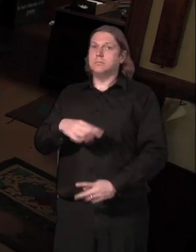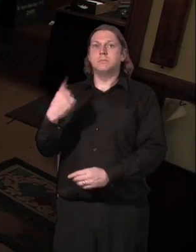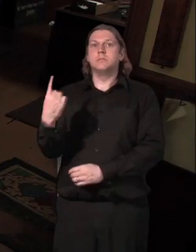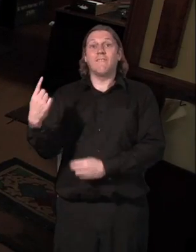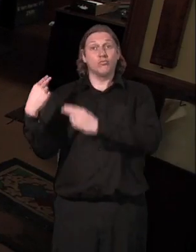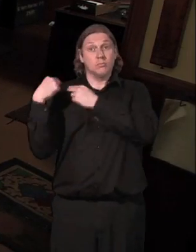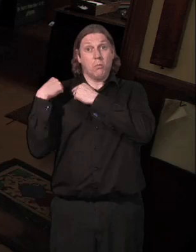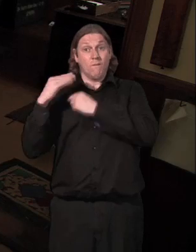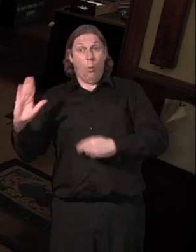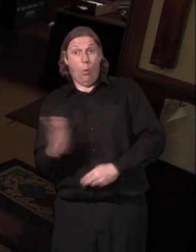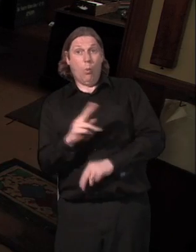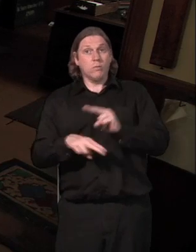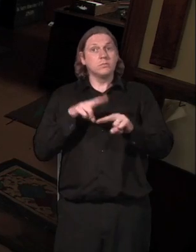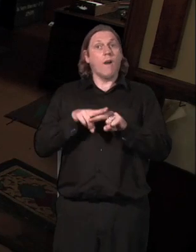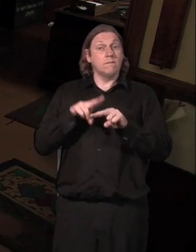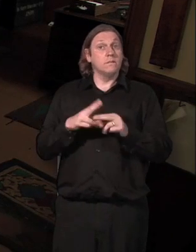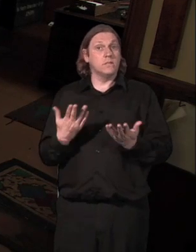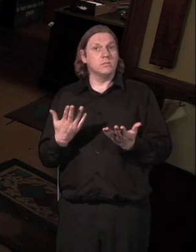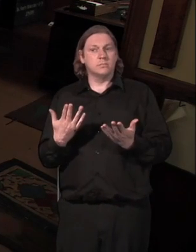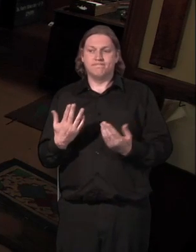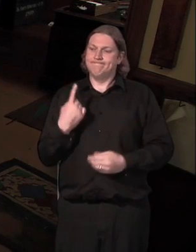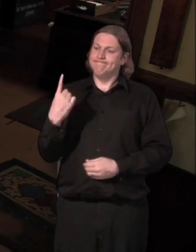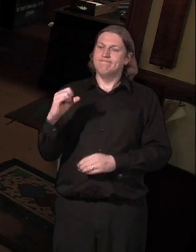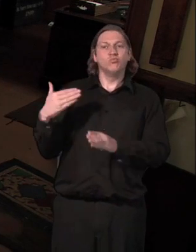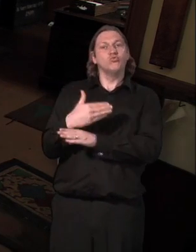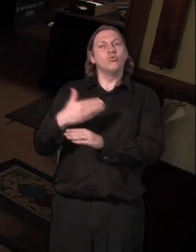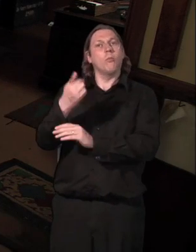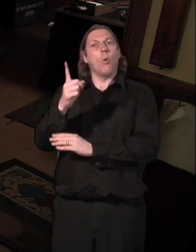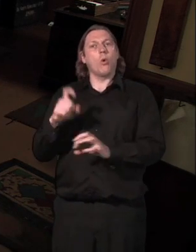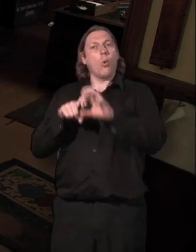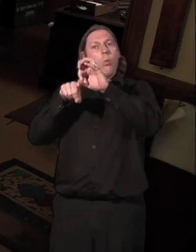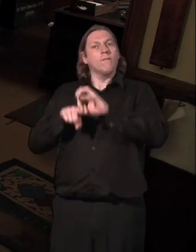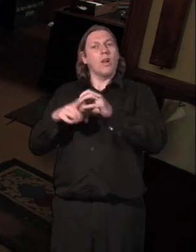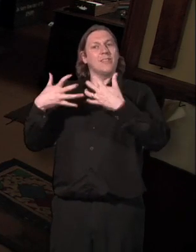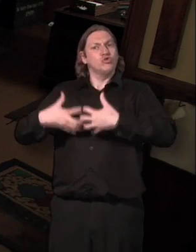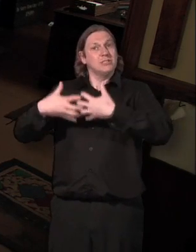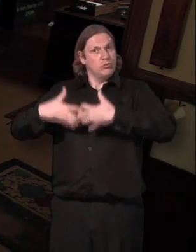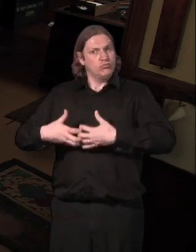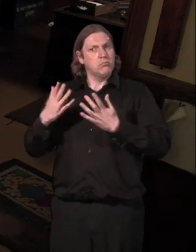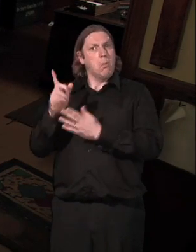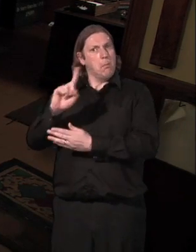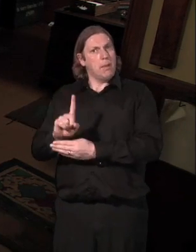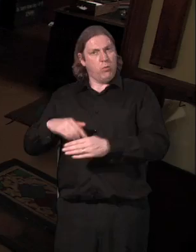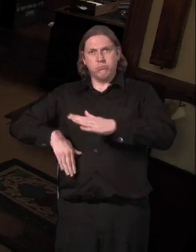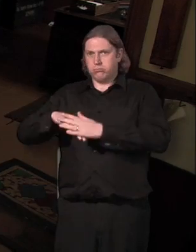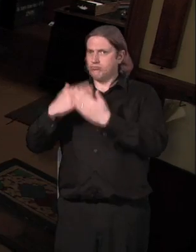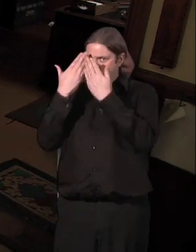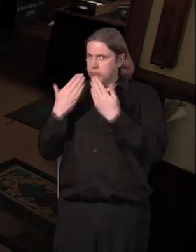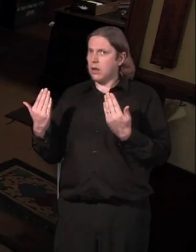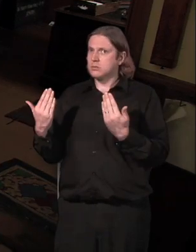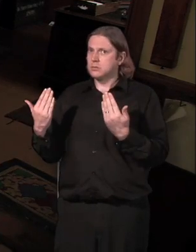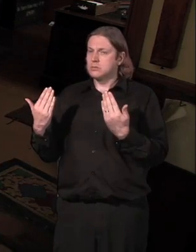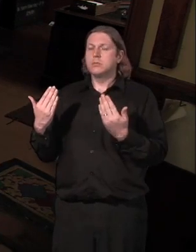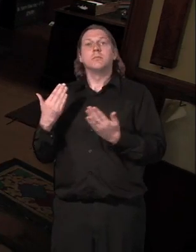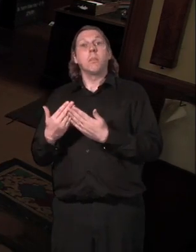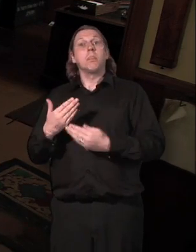A qualified engineer, he held a position of respect within the community. Miners went to the colliery office once a fortnight